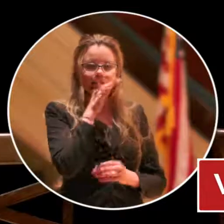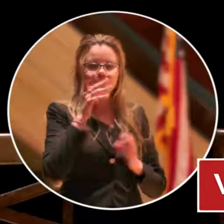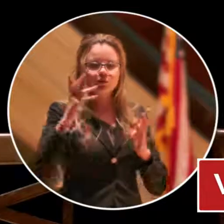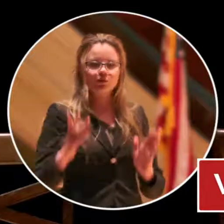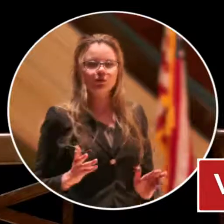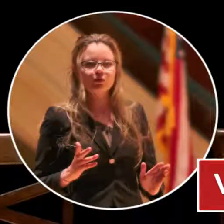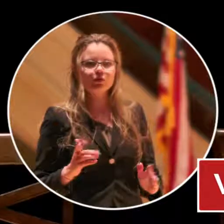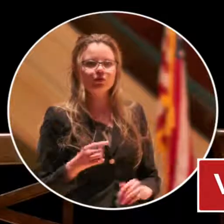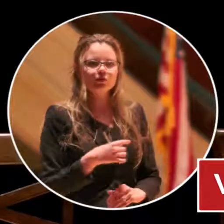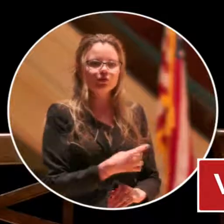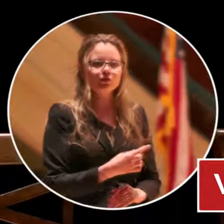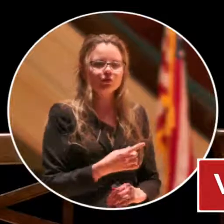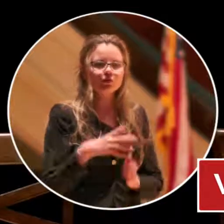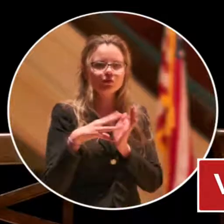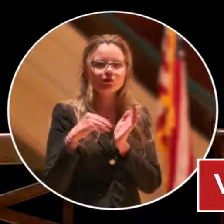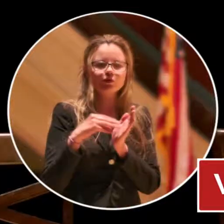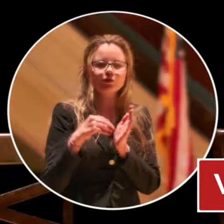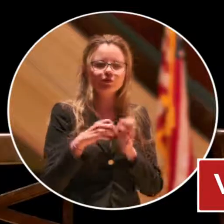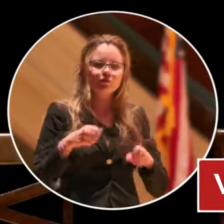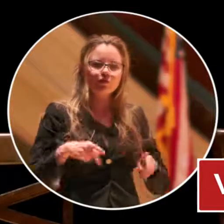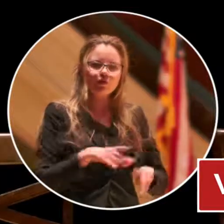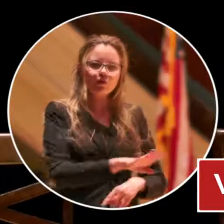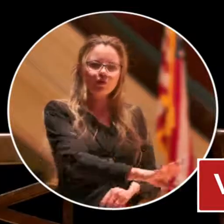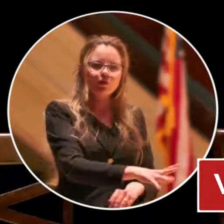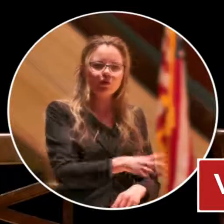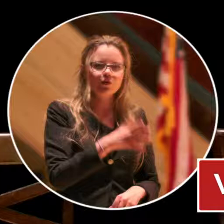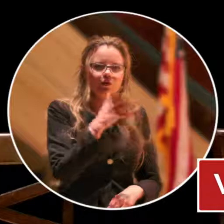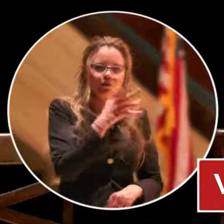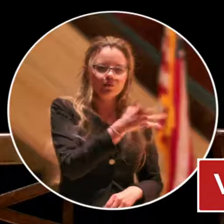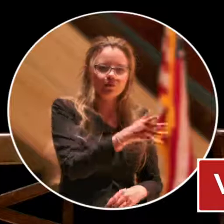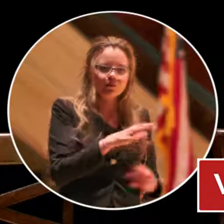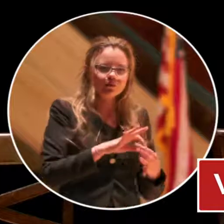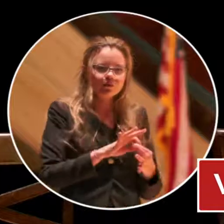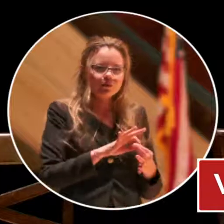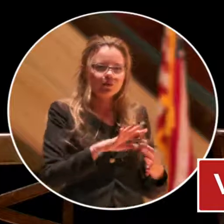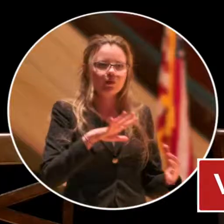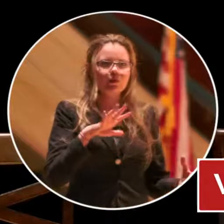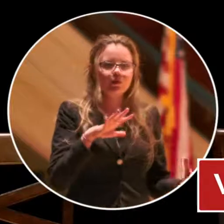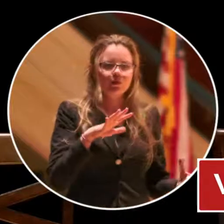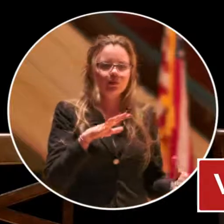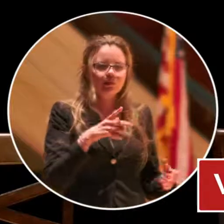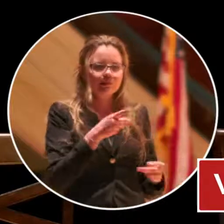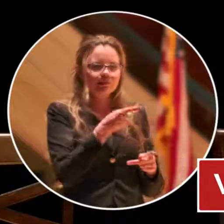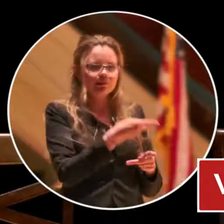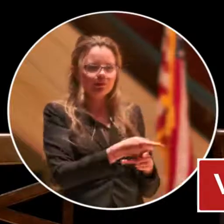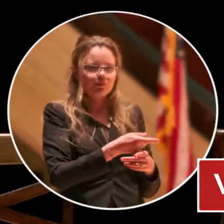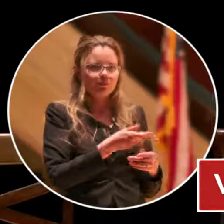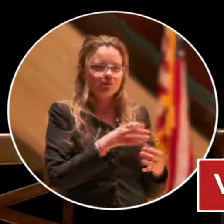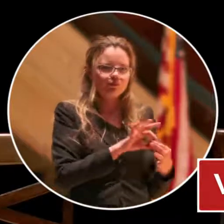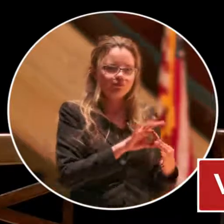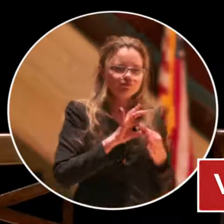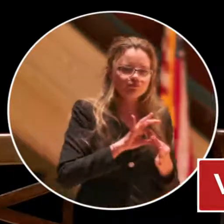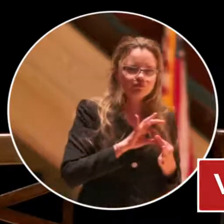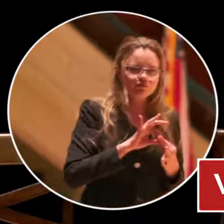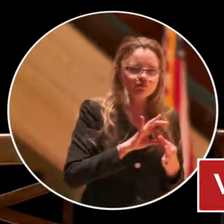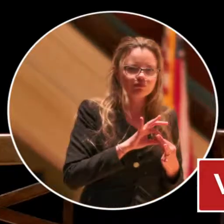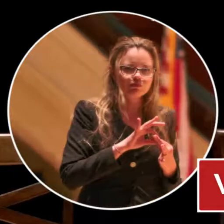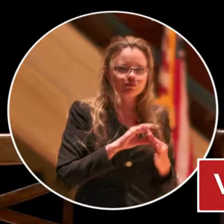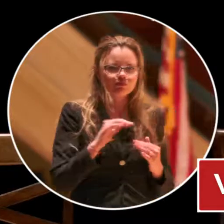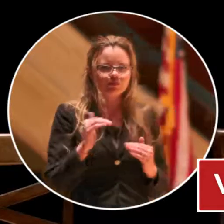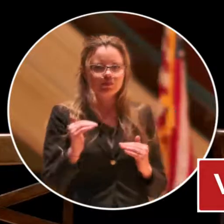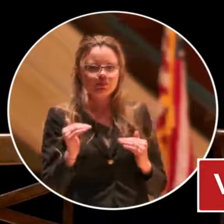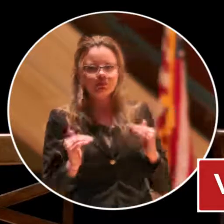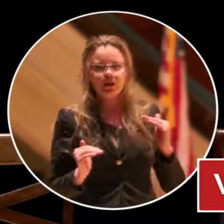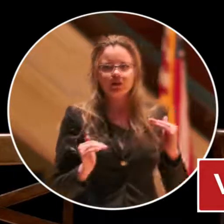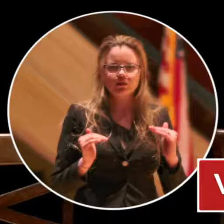learned to let her grandma go and keep her near, which is a balancing act